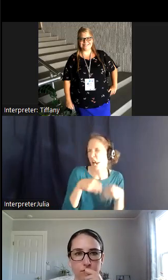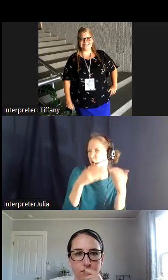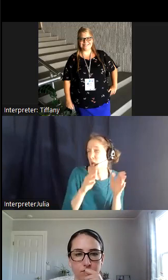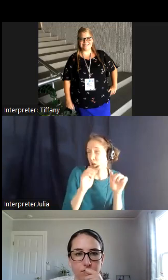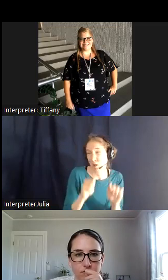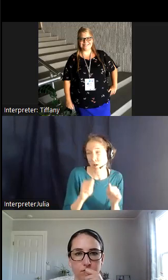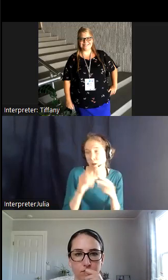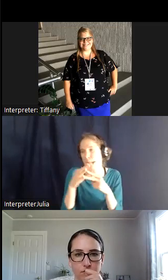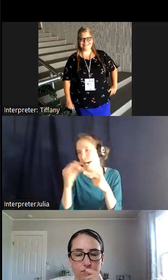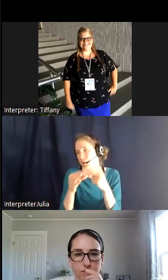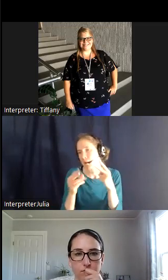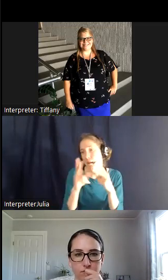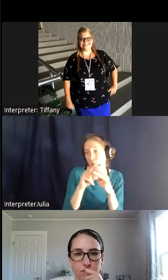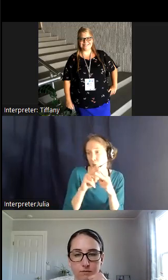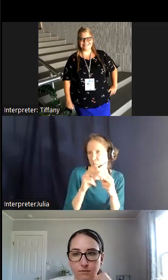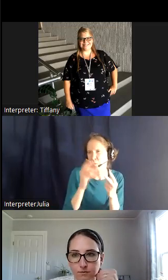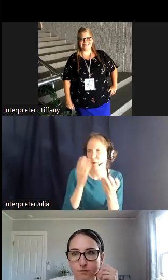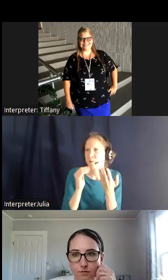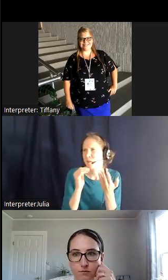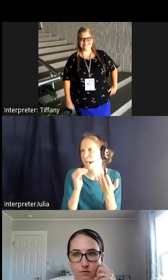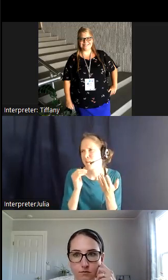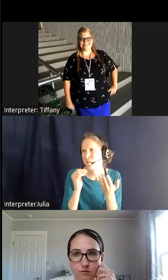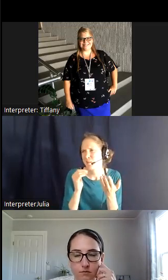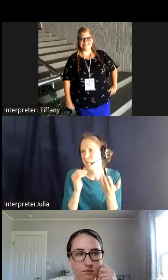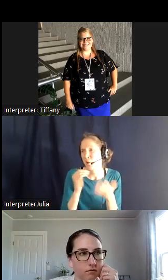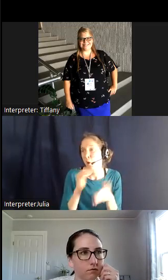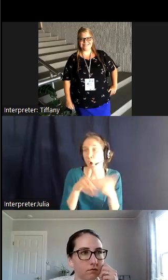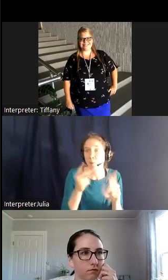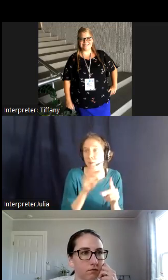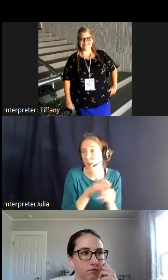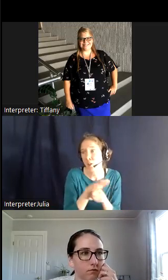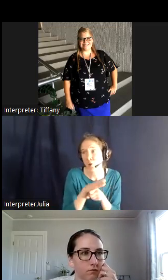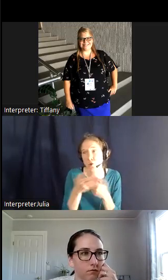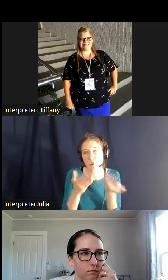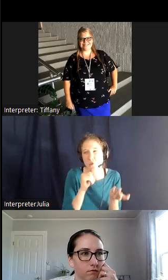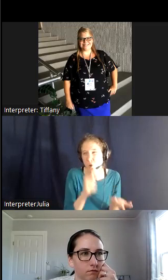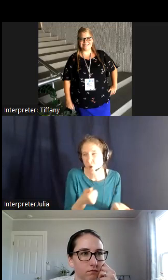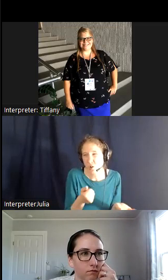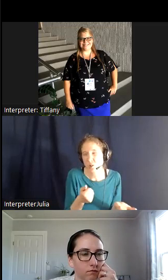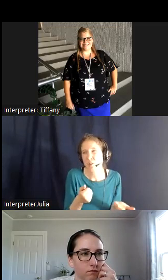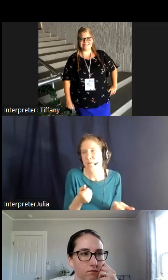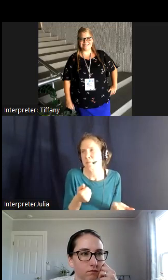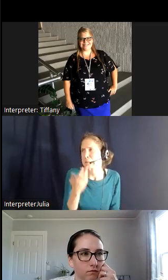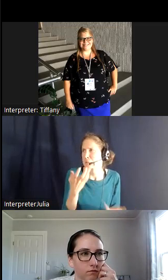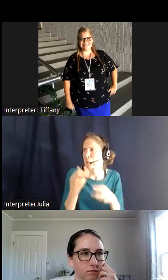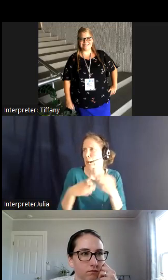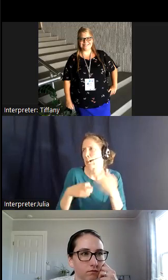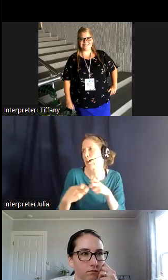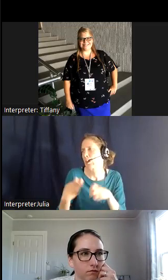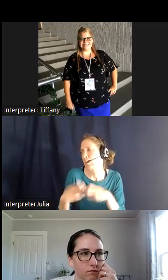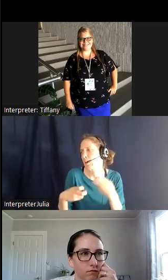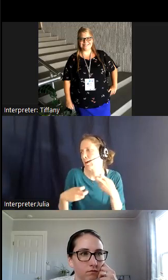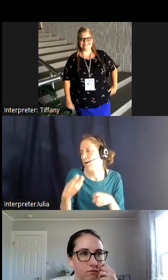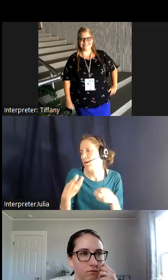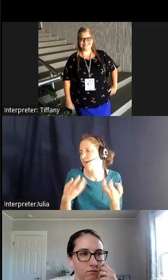serve everyone in that particular location, and it could be particularly problematic